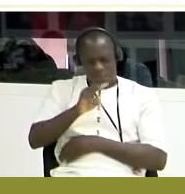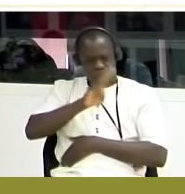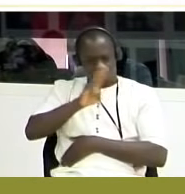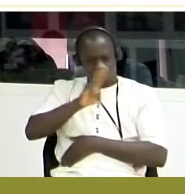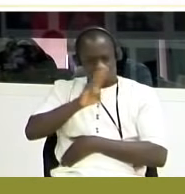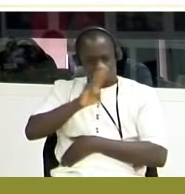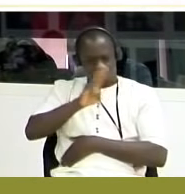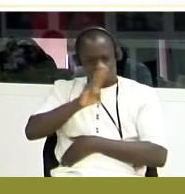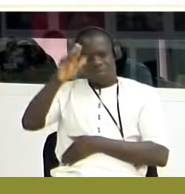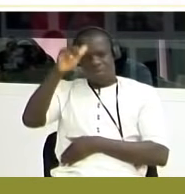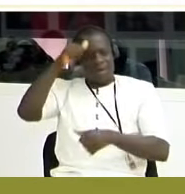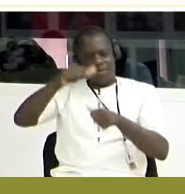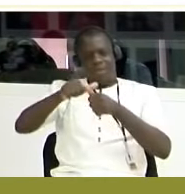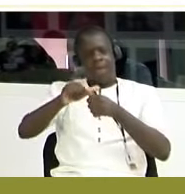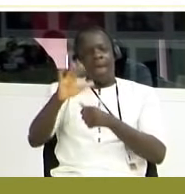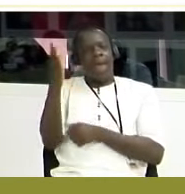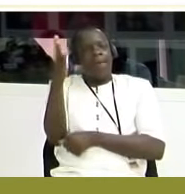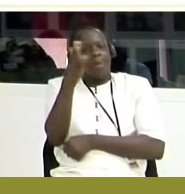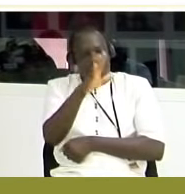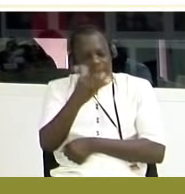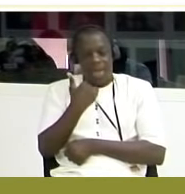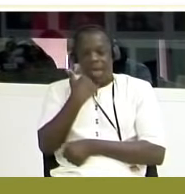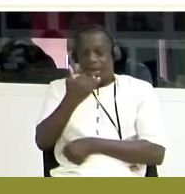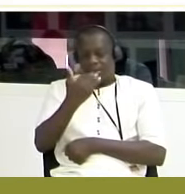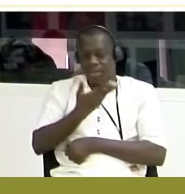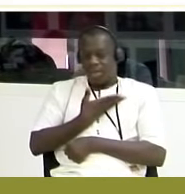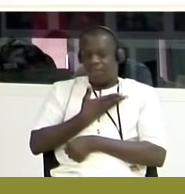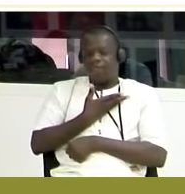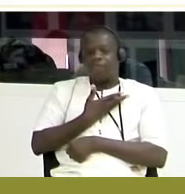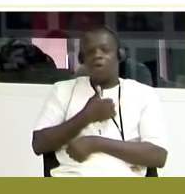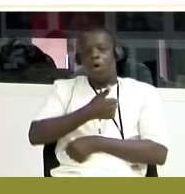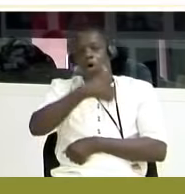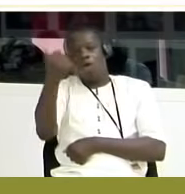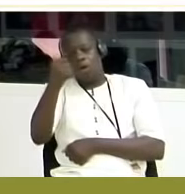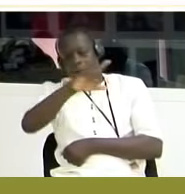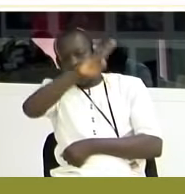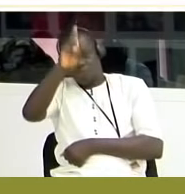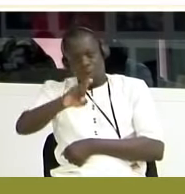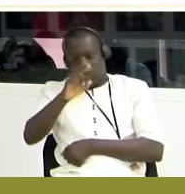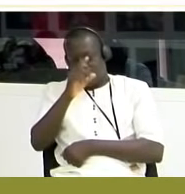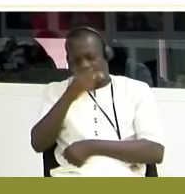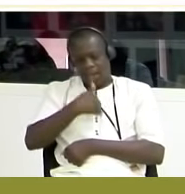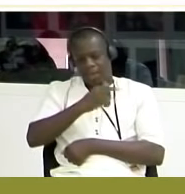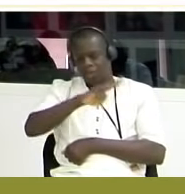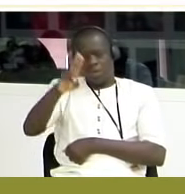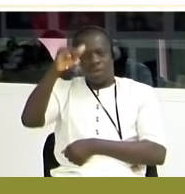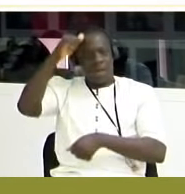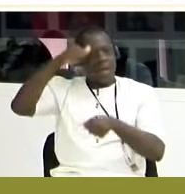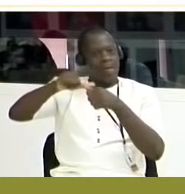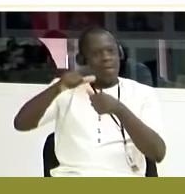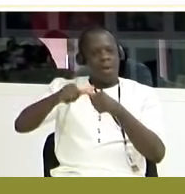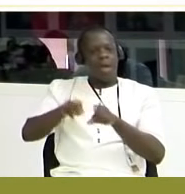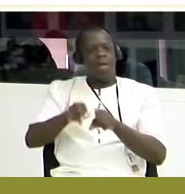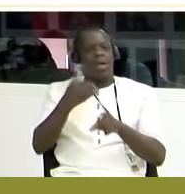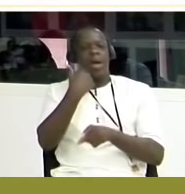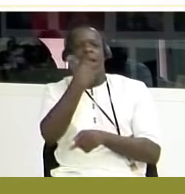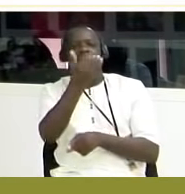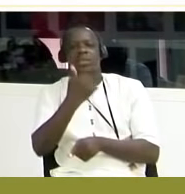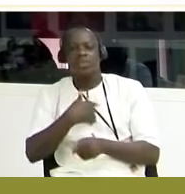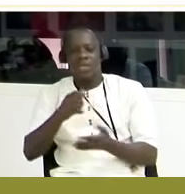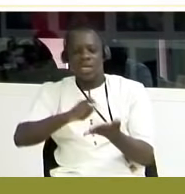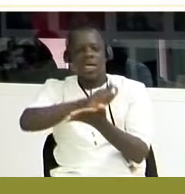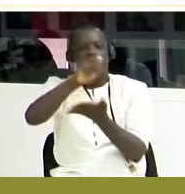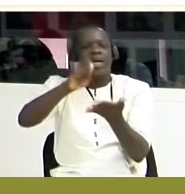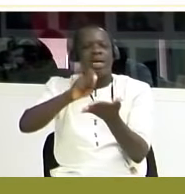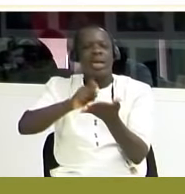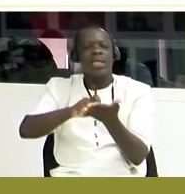don't remember the question that followed. And after they asked me to write a statement, which I did, and submitted to Mam